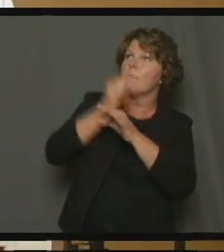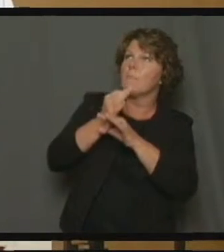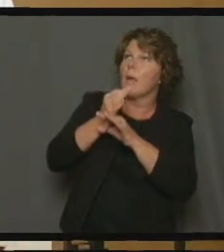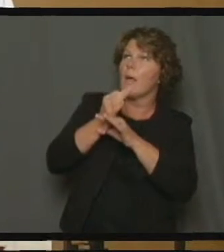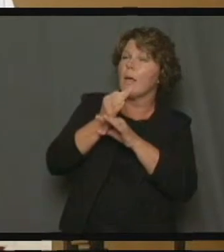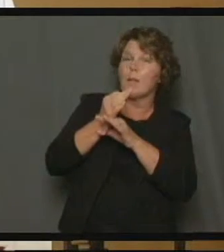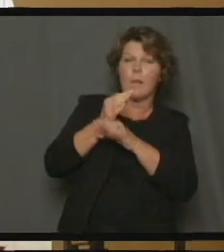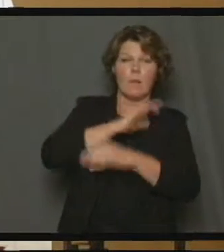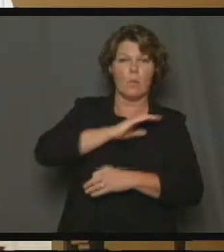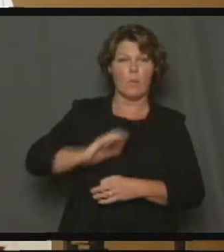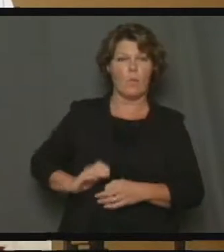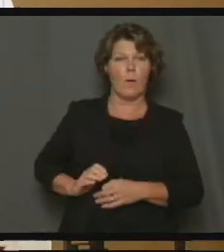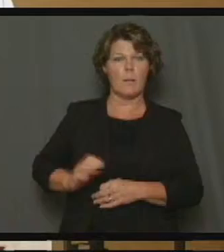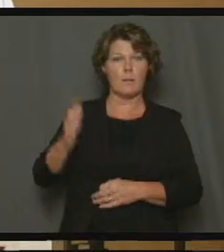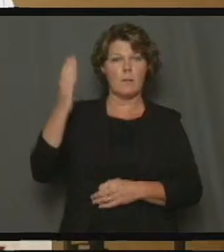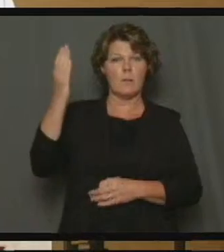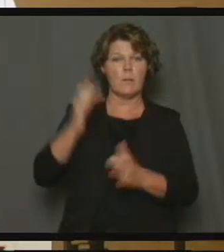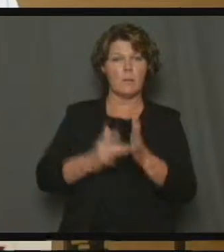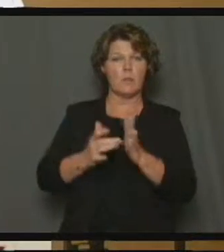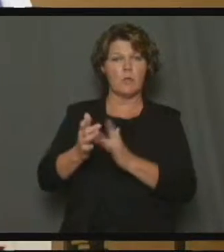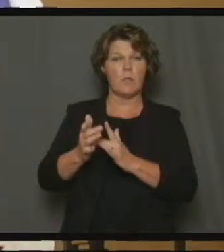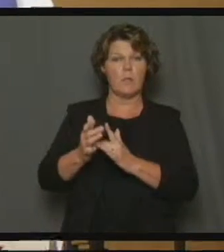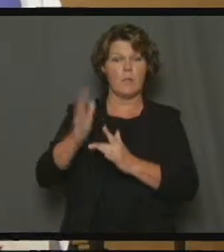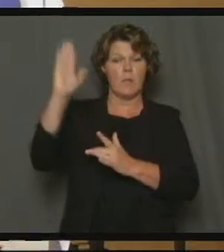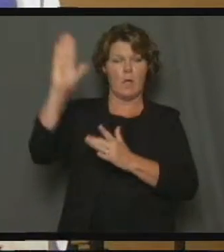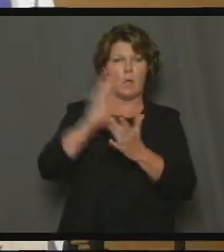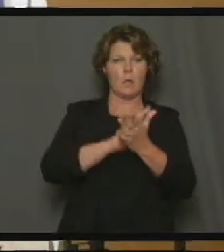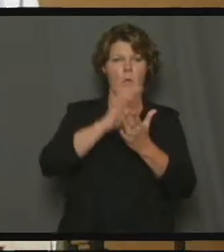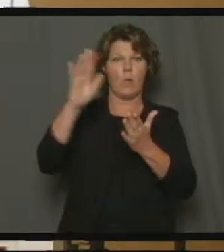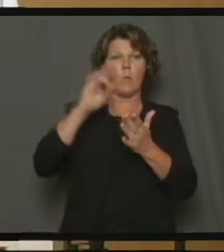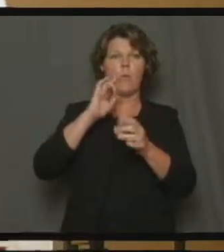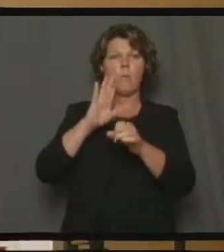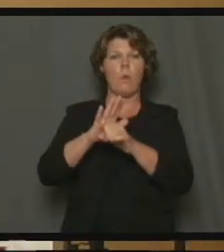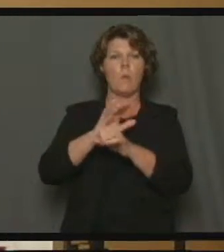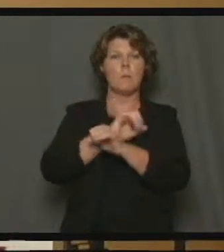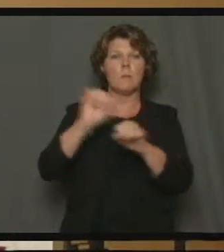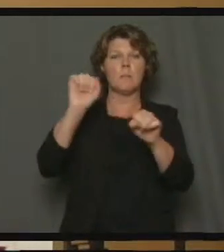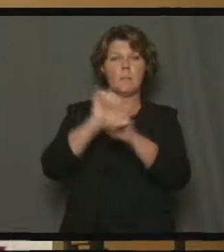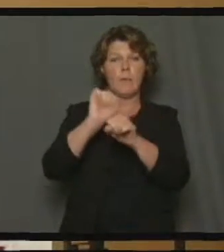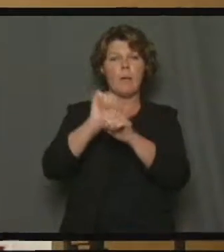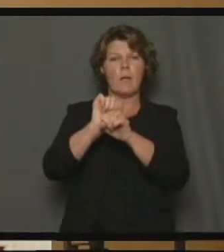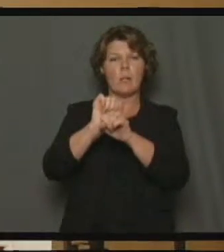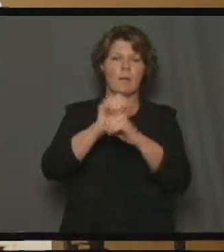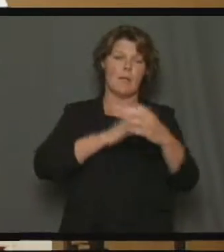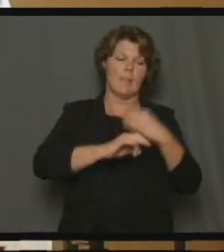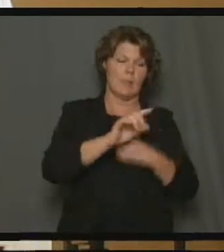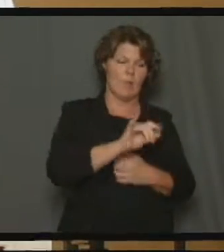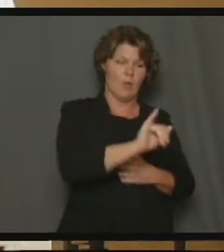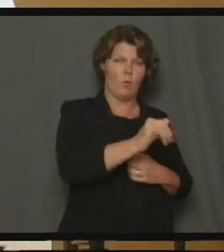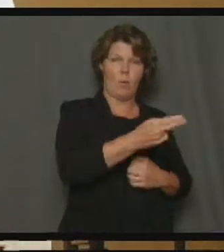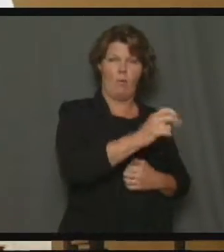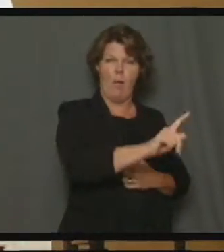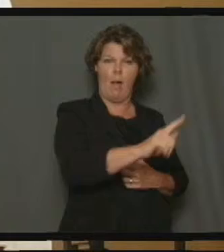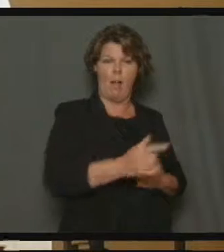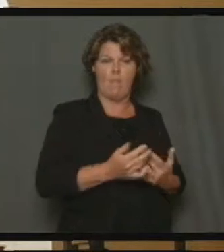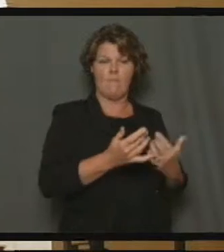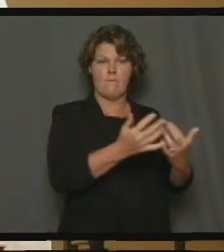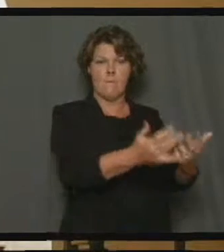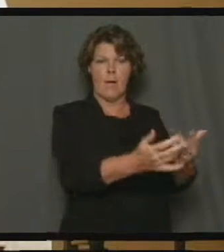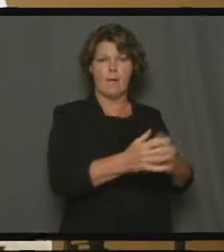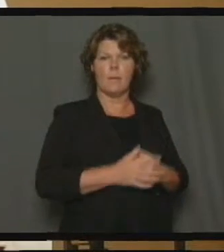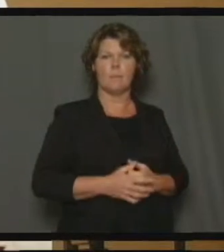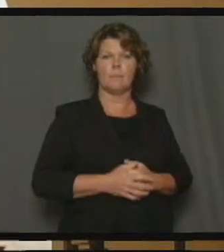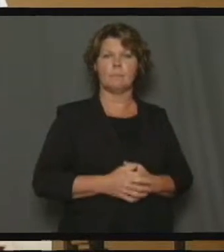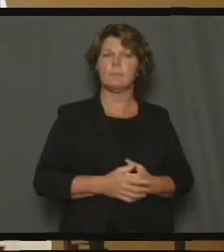the Messiah, Christ Jesus, and his glorious promise of salvation rather than eternal flames.